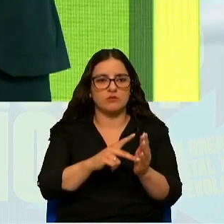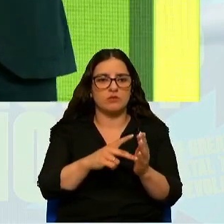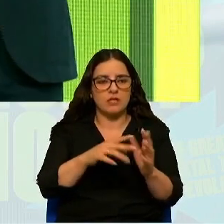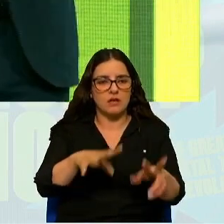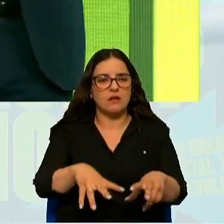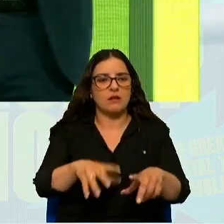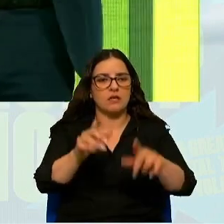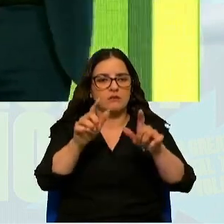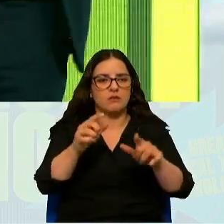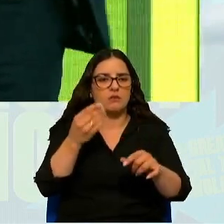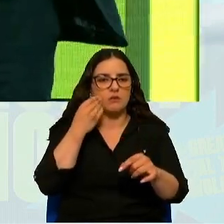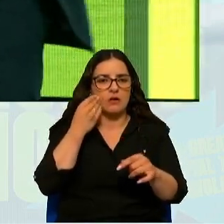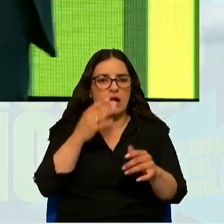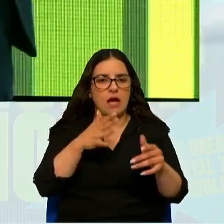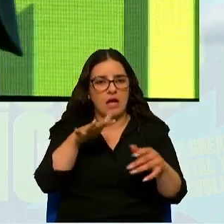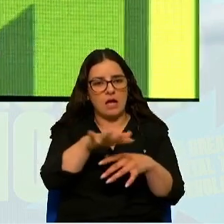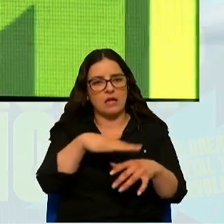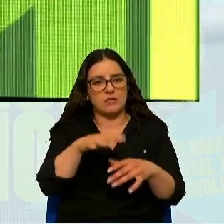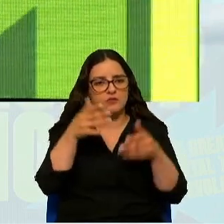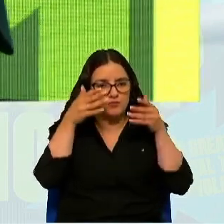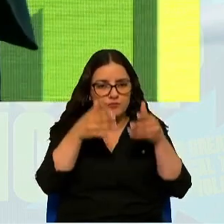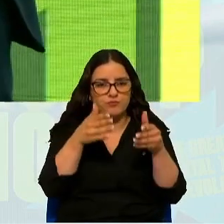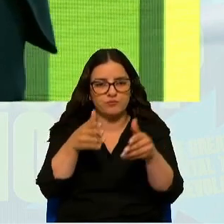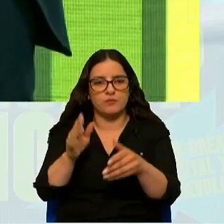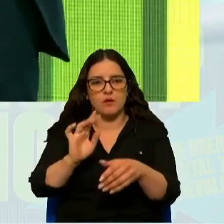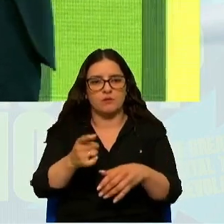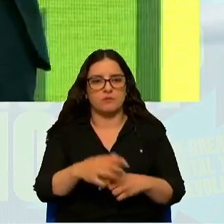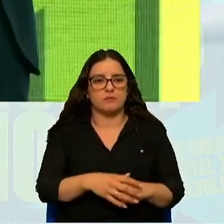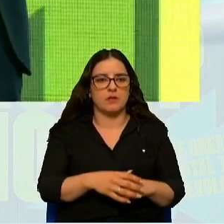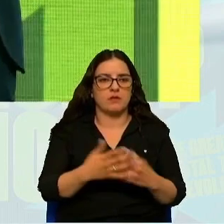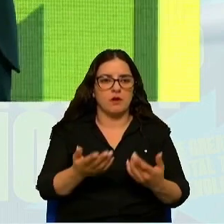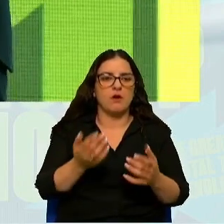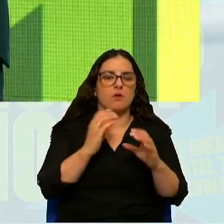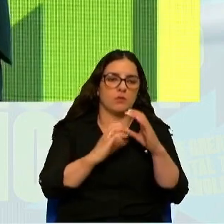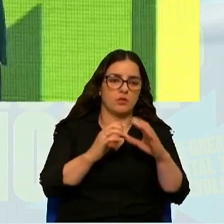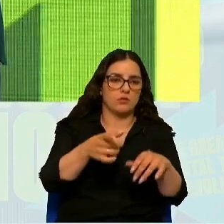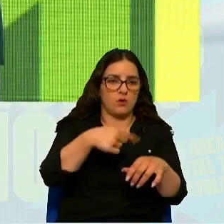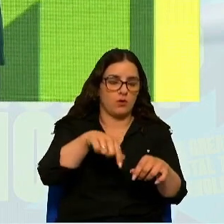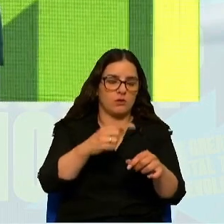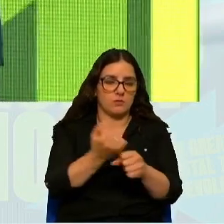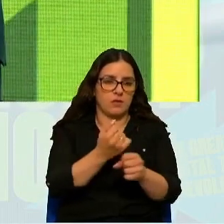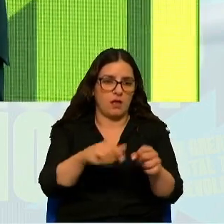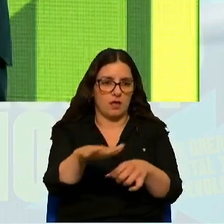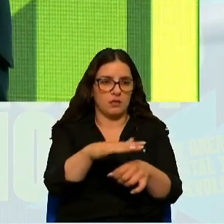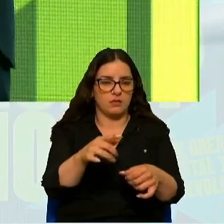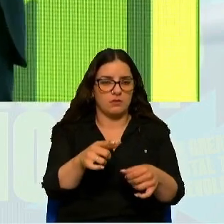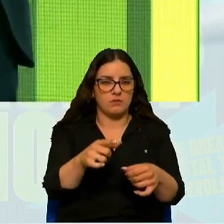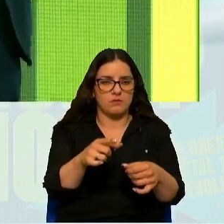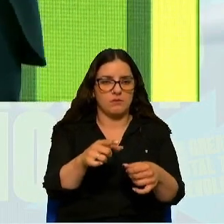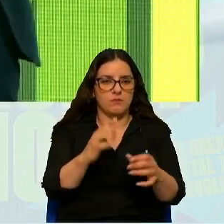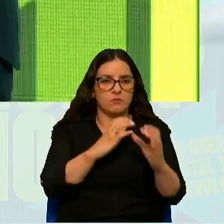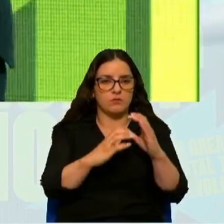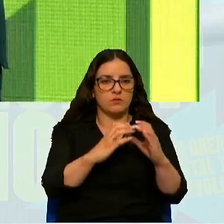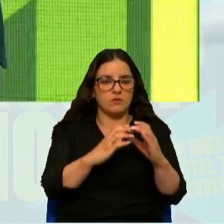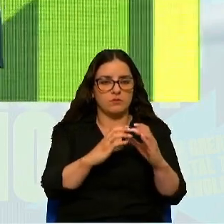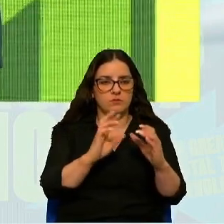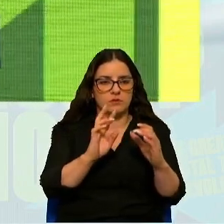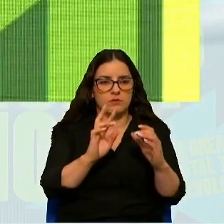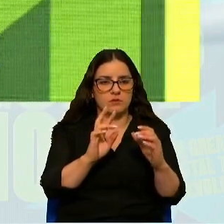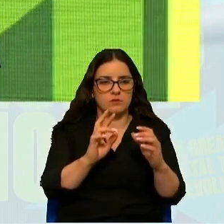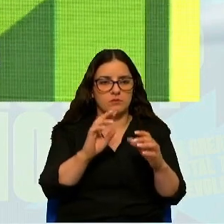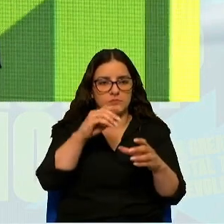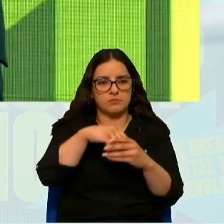been involved, in what areas have been focused, in addition to communications where we work in, there are